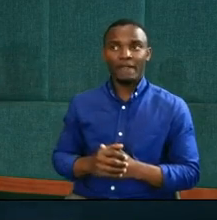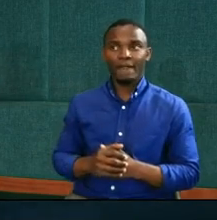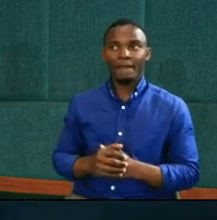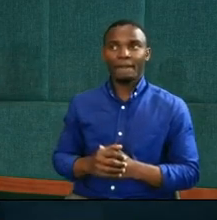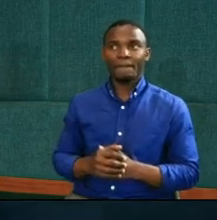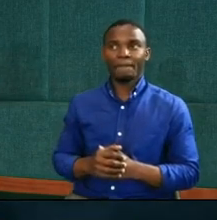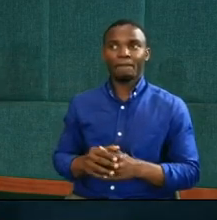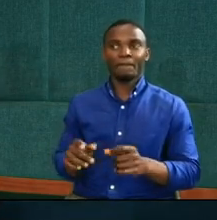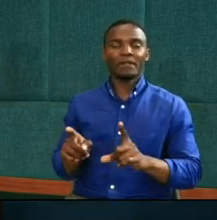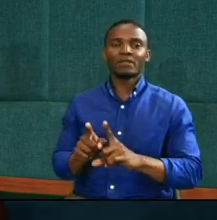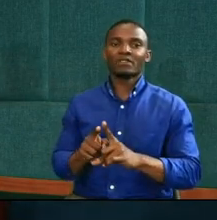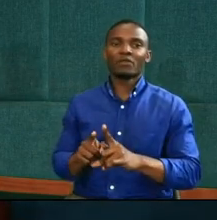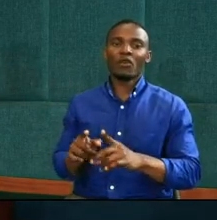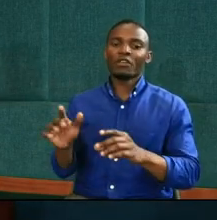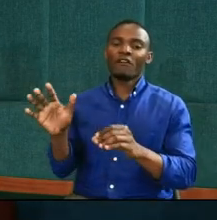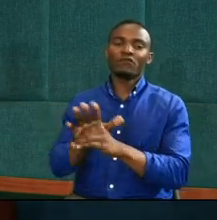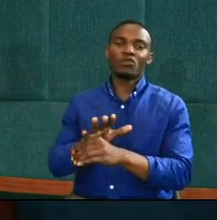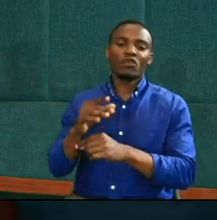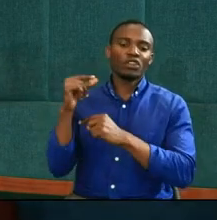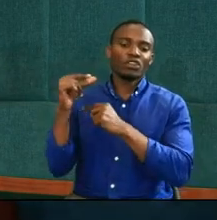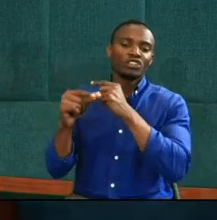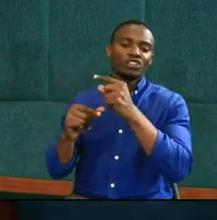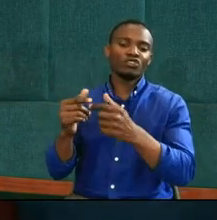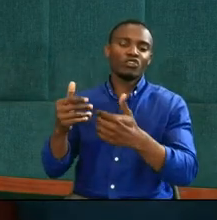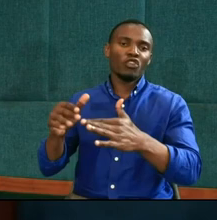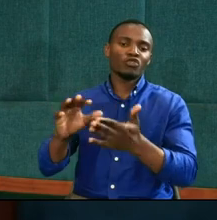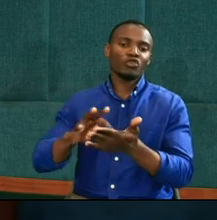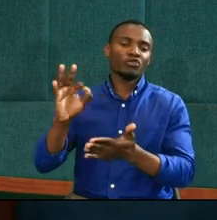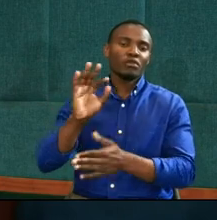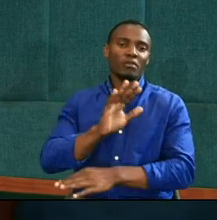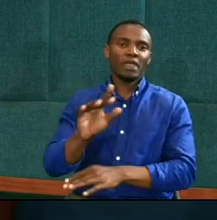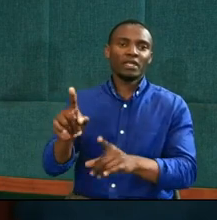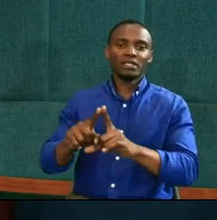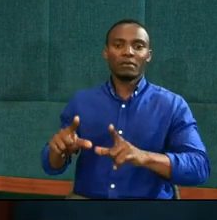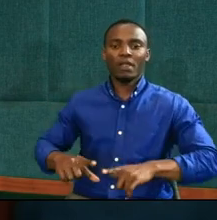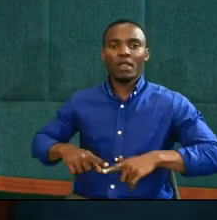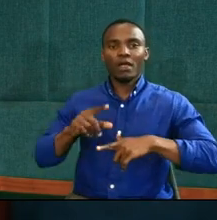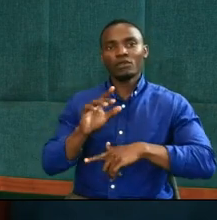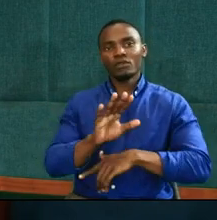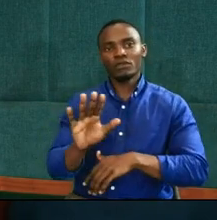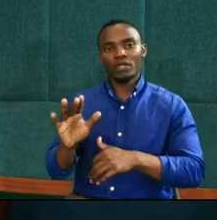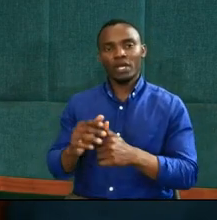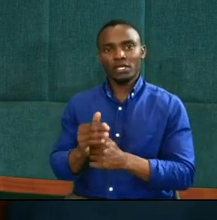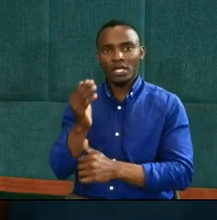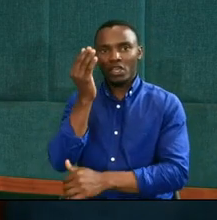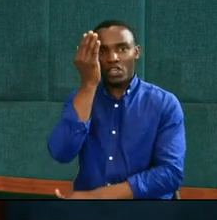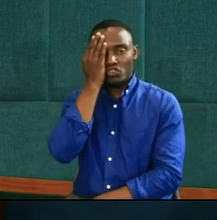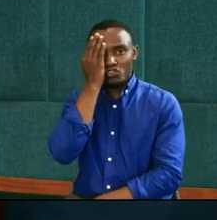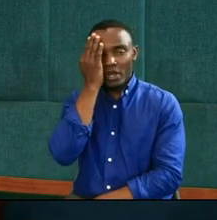whole generation lost their soul and lost their life. Israel,